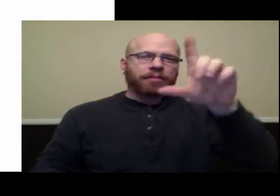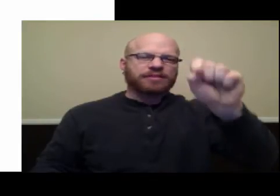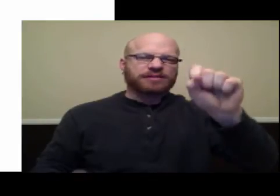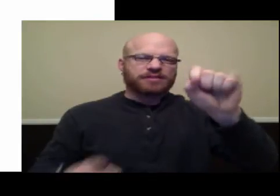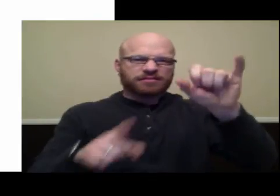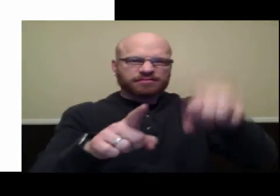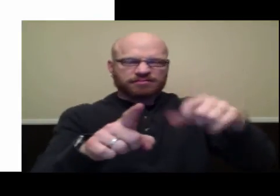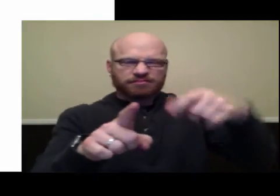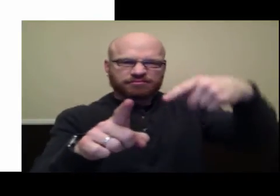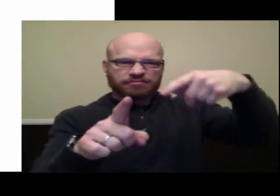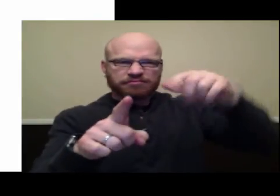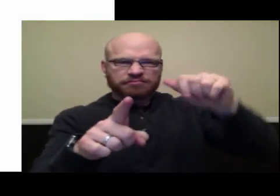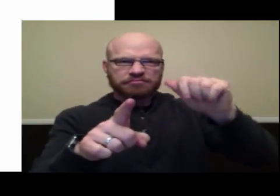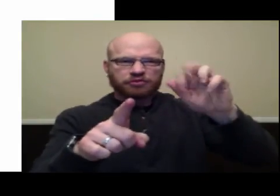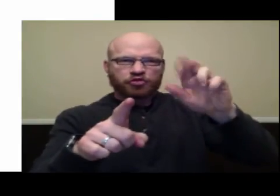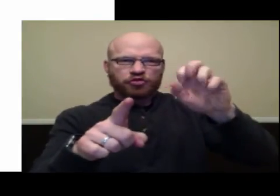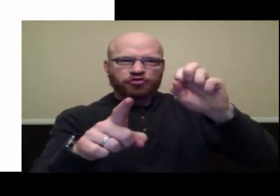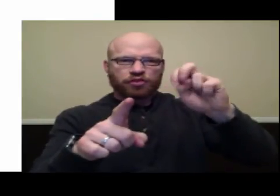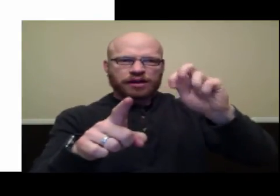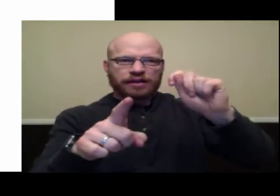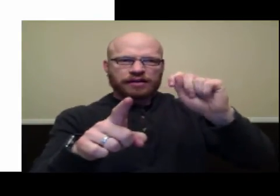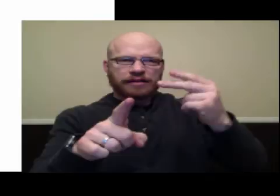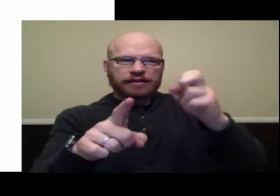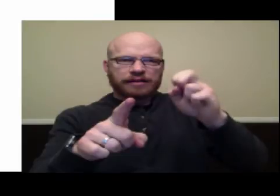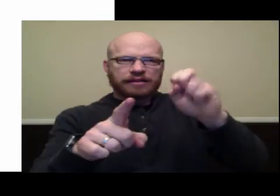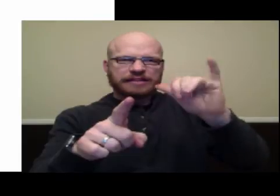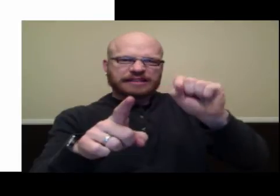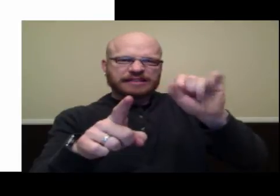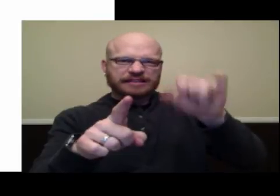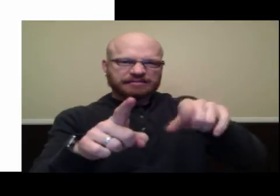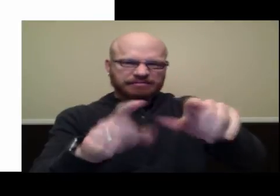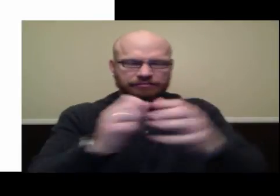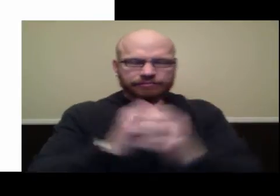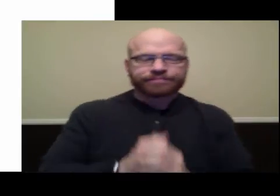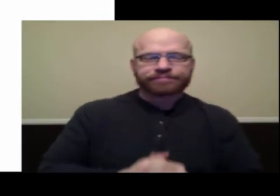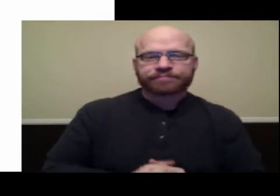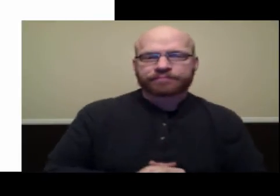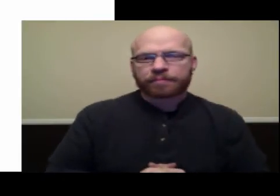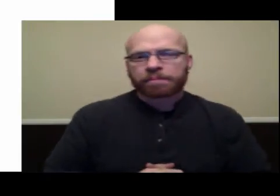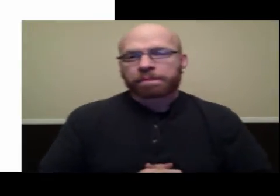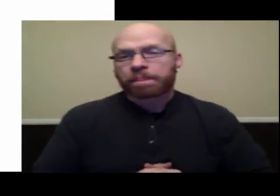see them here as parentheses around the y plus 3.